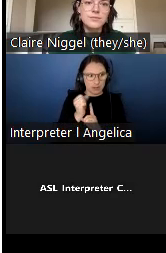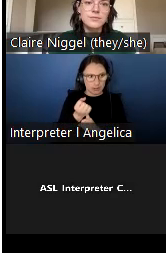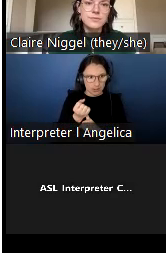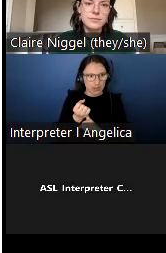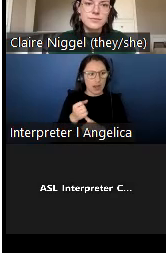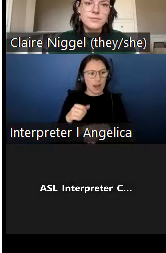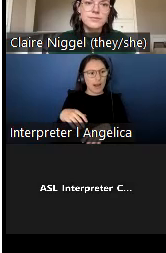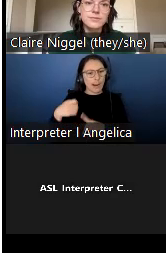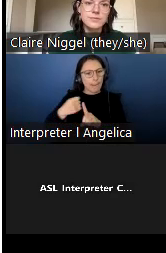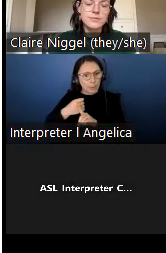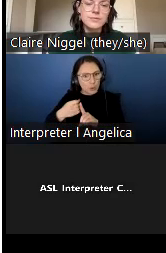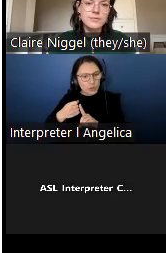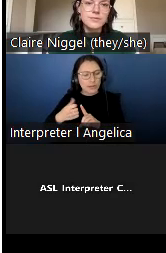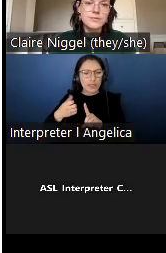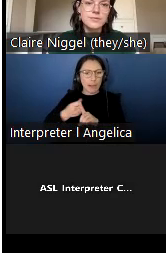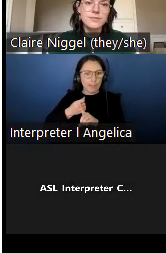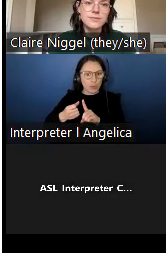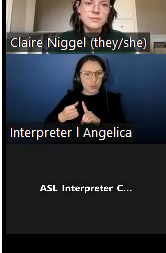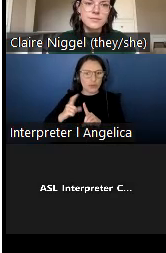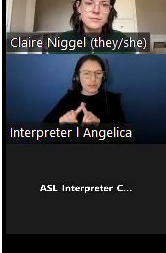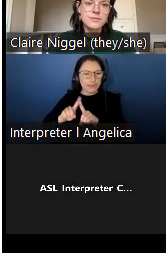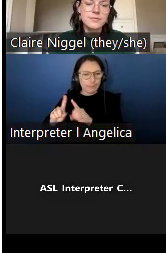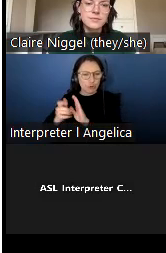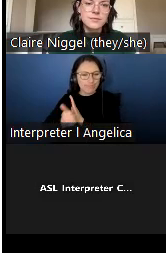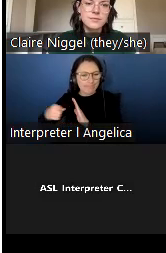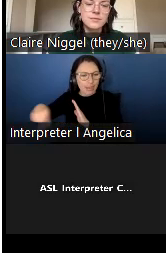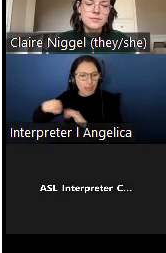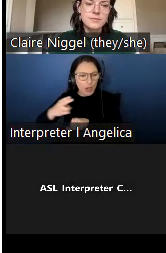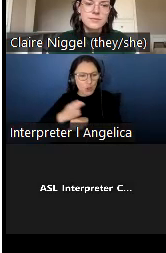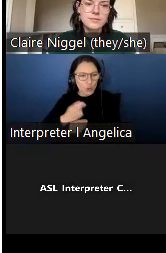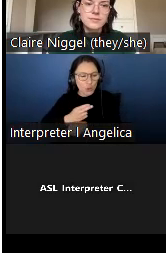abusers use to impact a survivor's financial security.